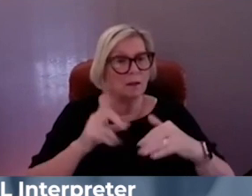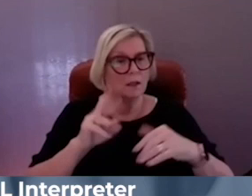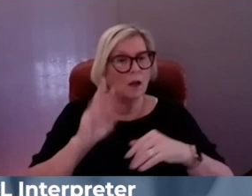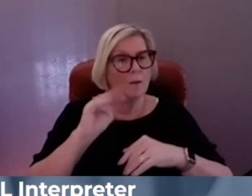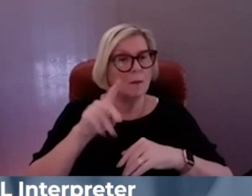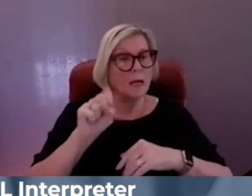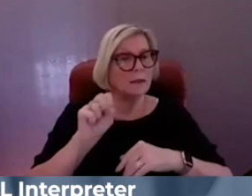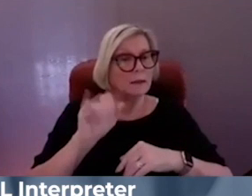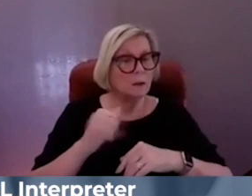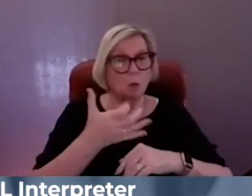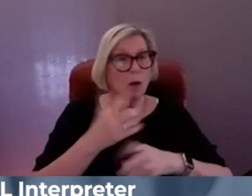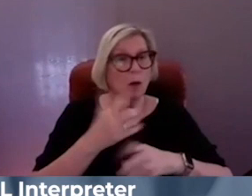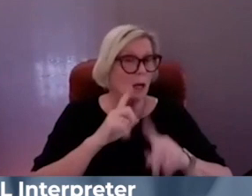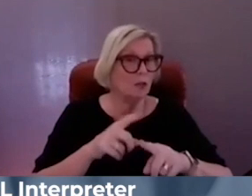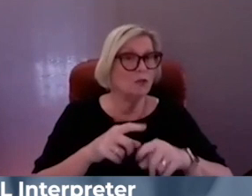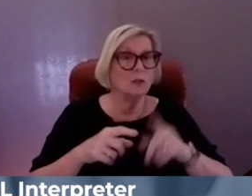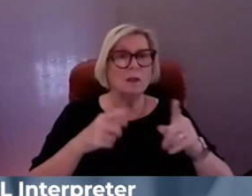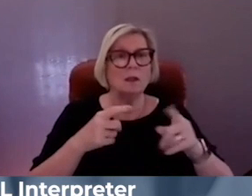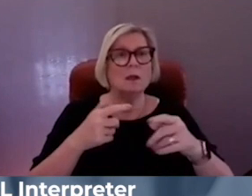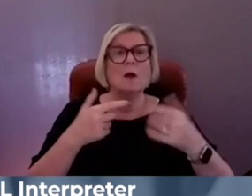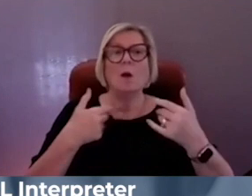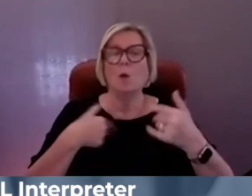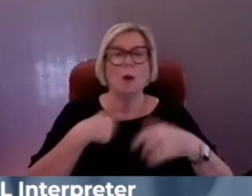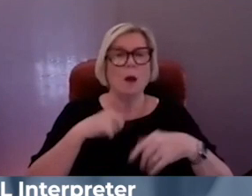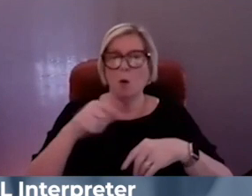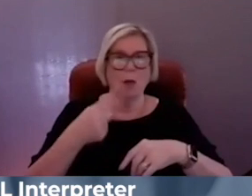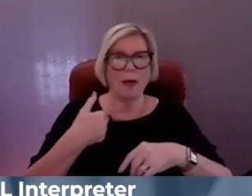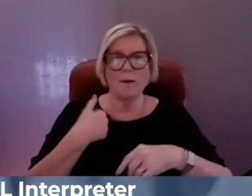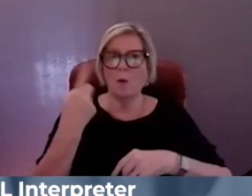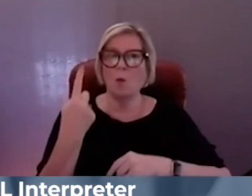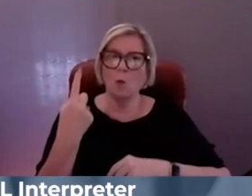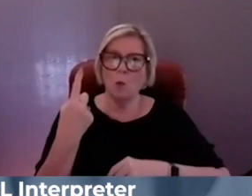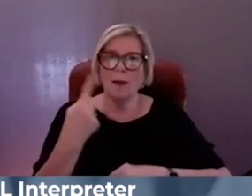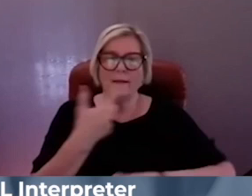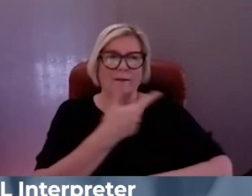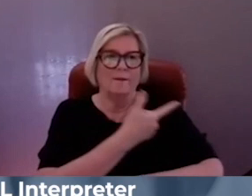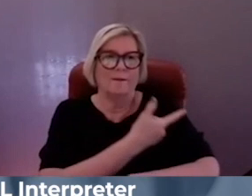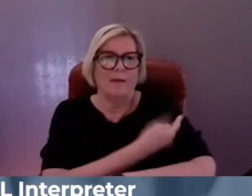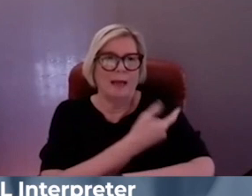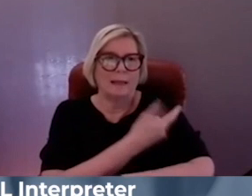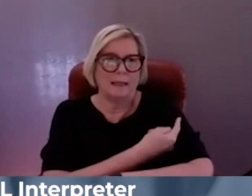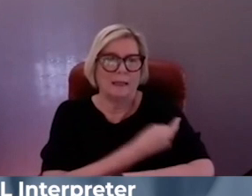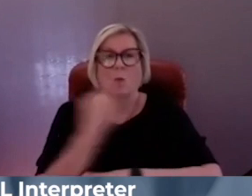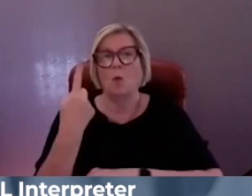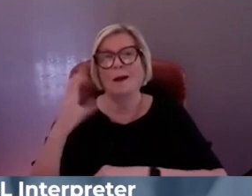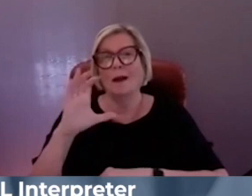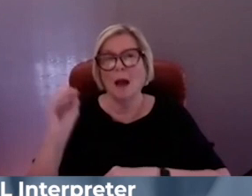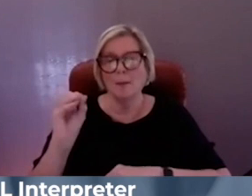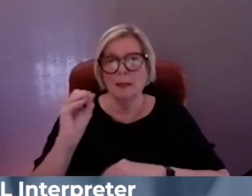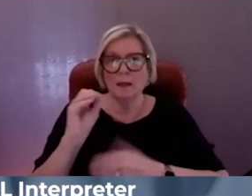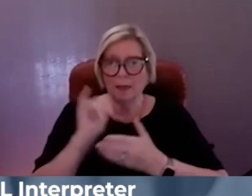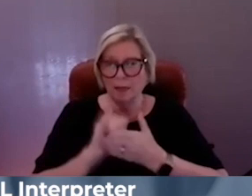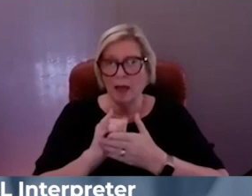great. Sure. As it stands now, we only have one vaccine or one company that we're able to